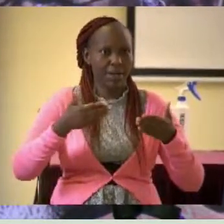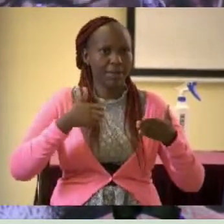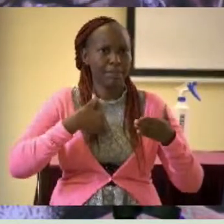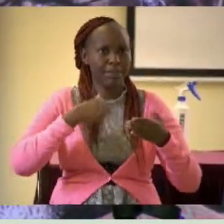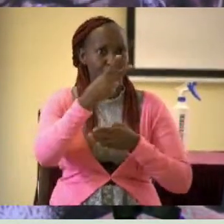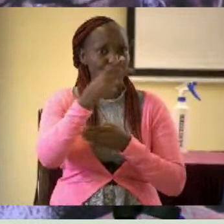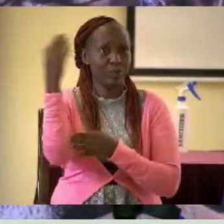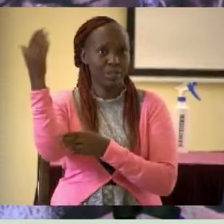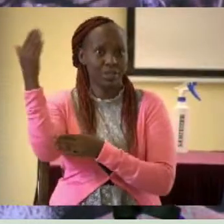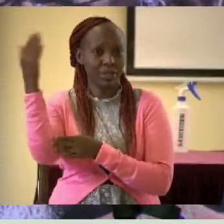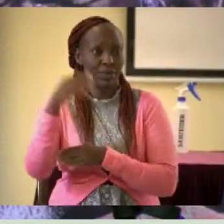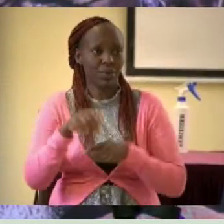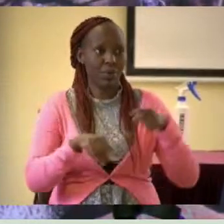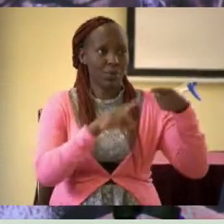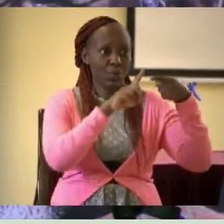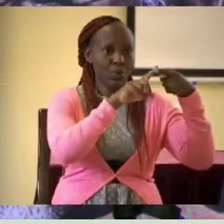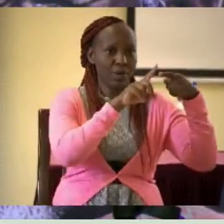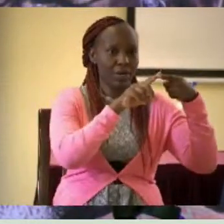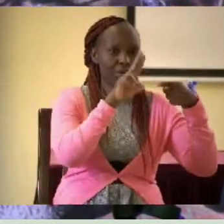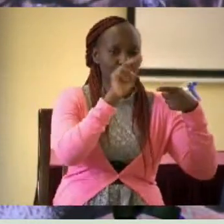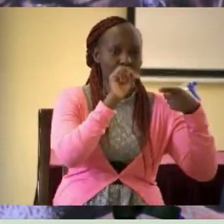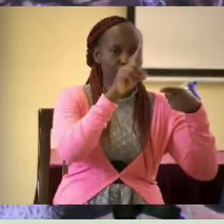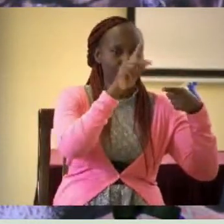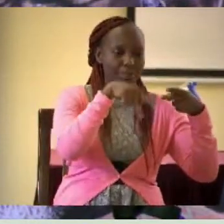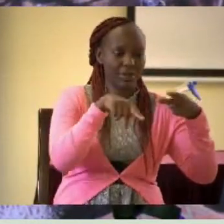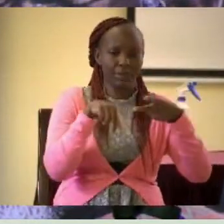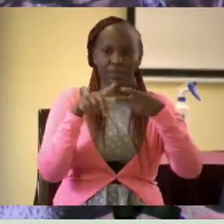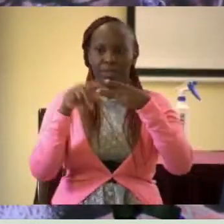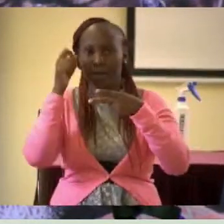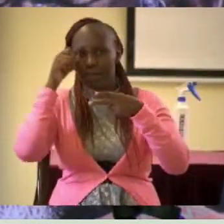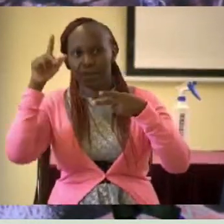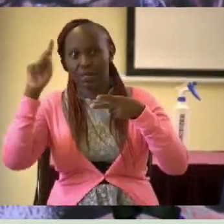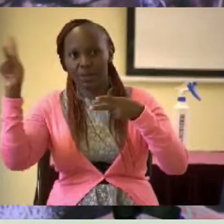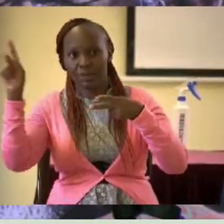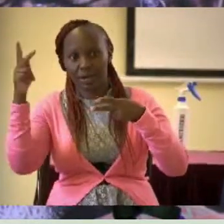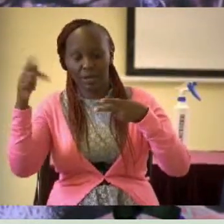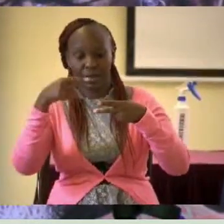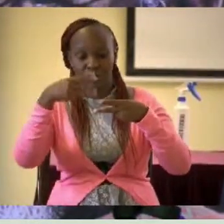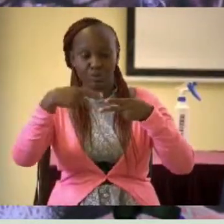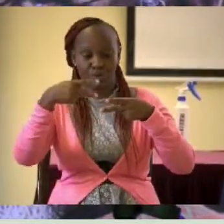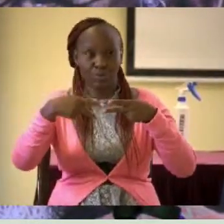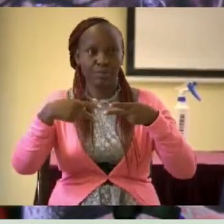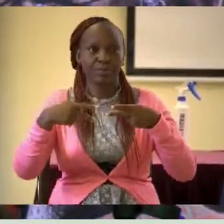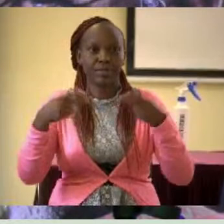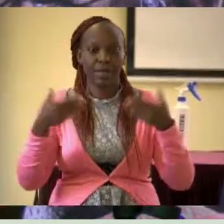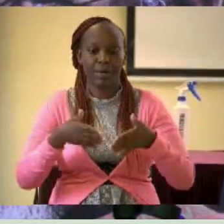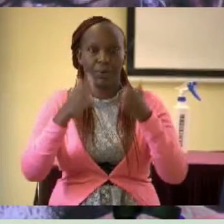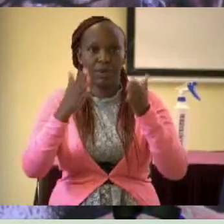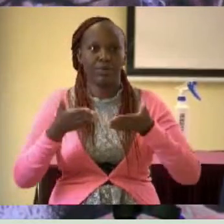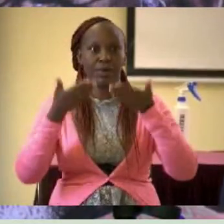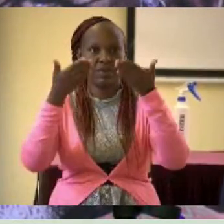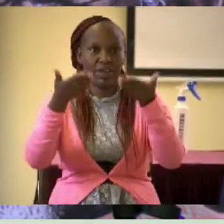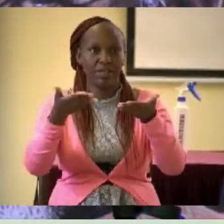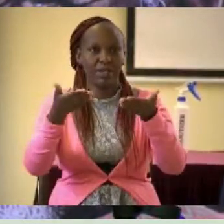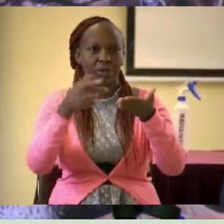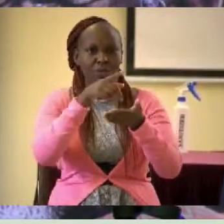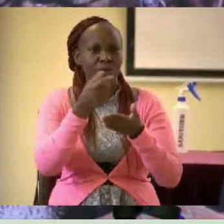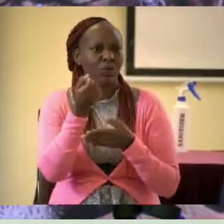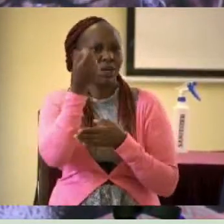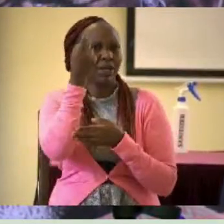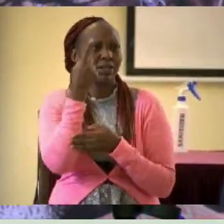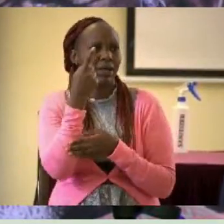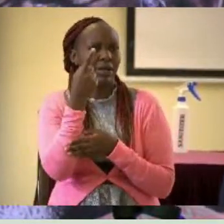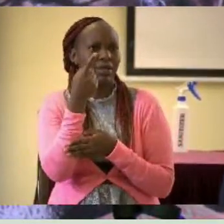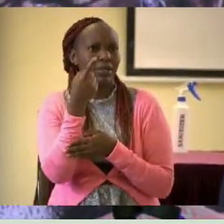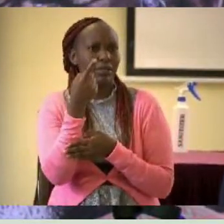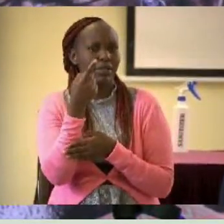two presentations, one on UNDP, one on Amkeni wa Kenya, as a way of also providing a context for